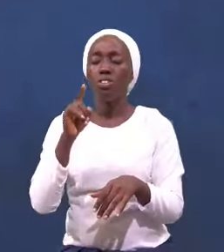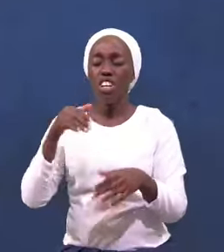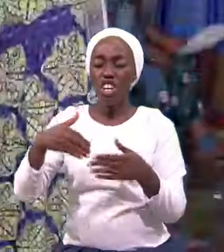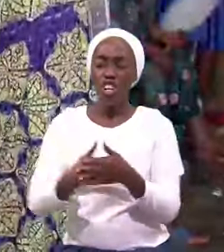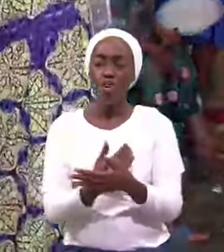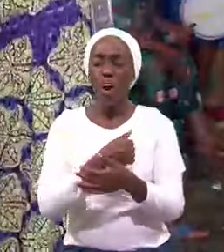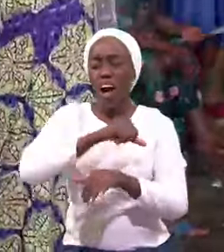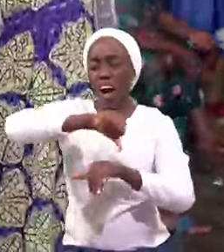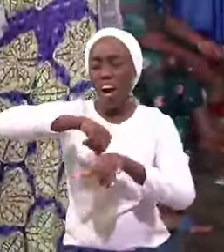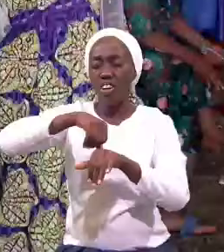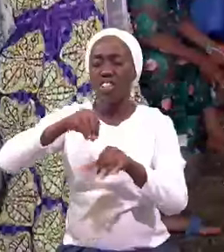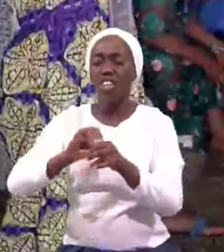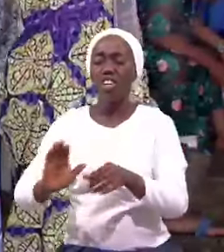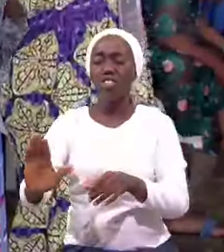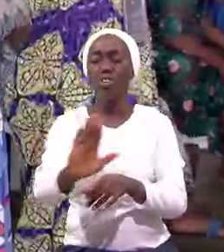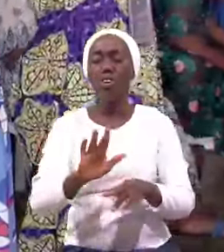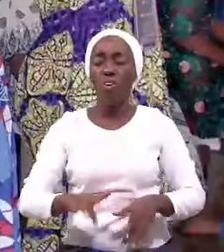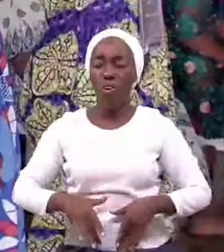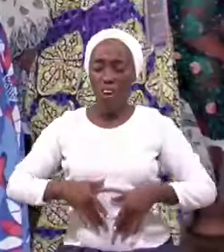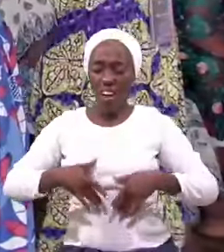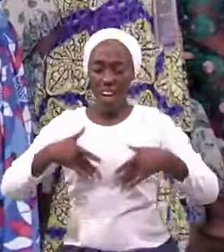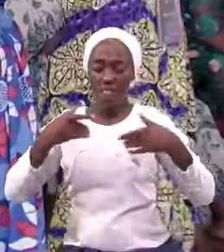in Jesus' name.